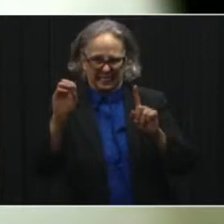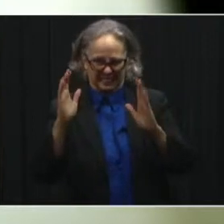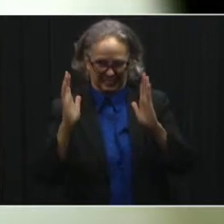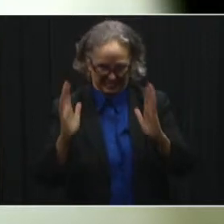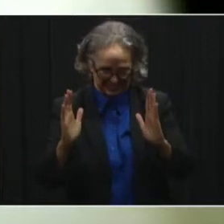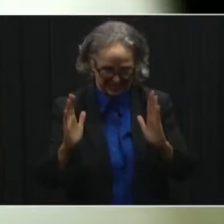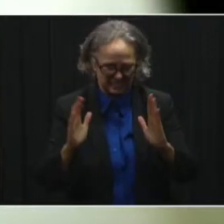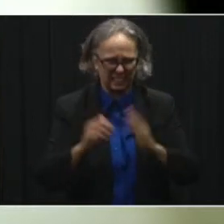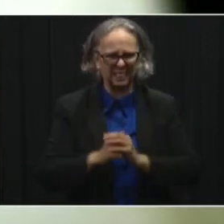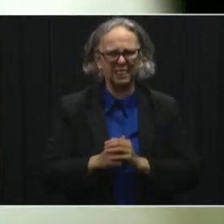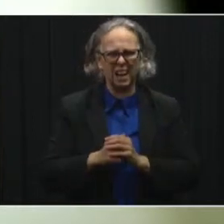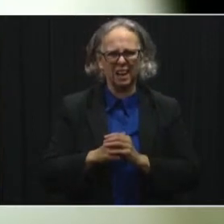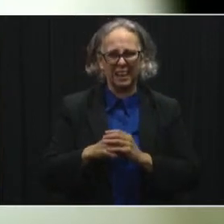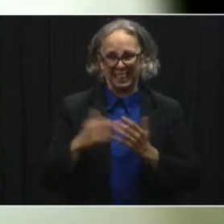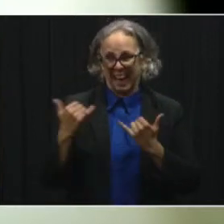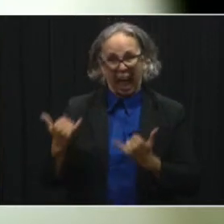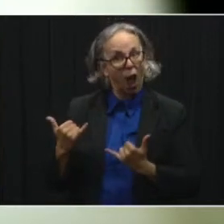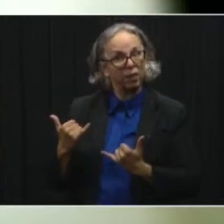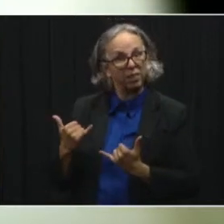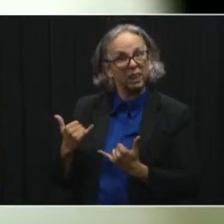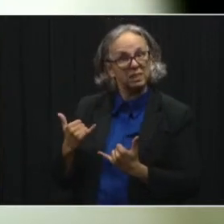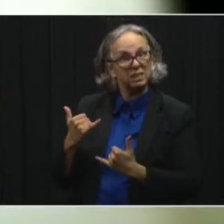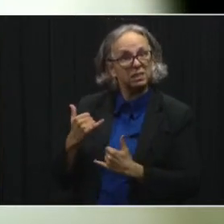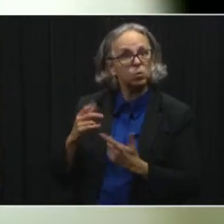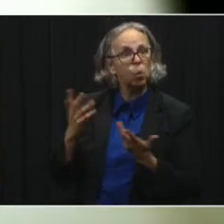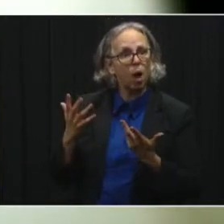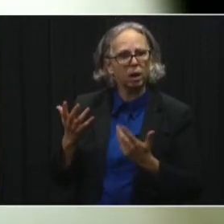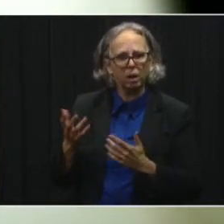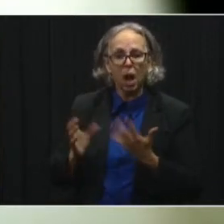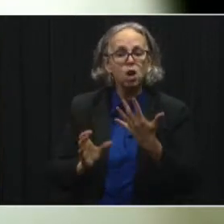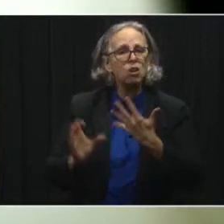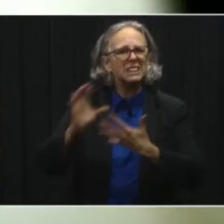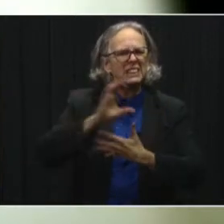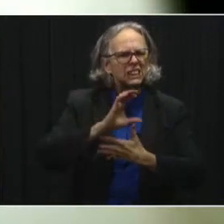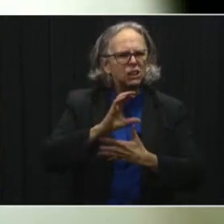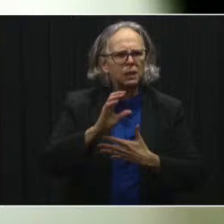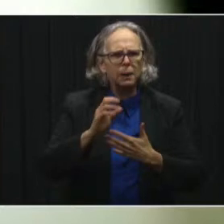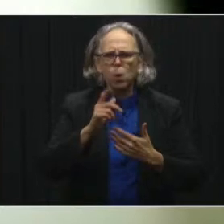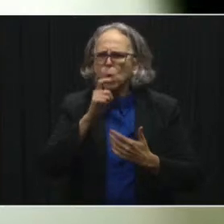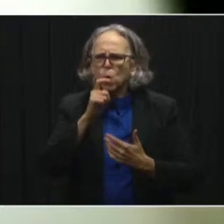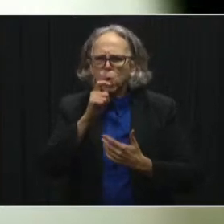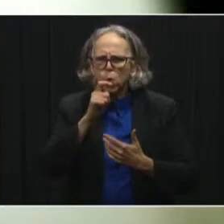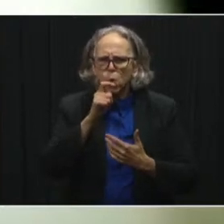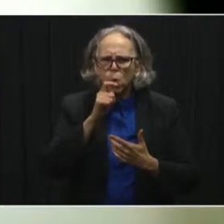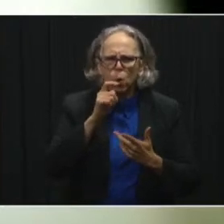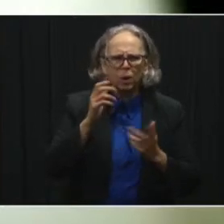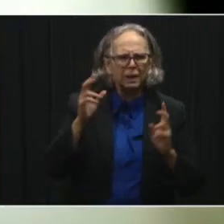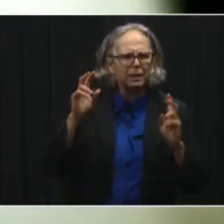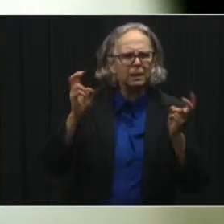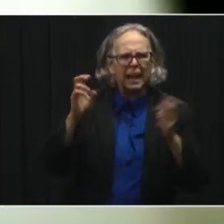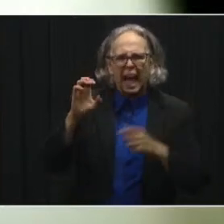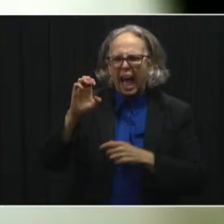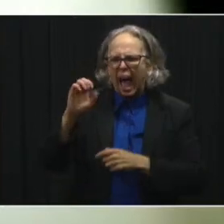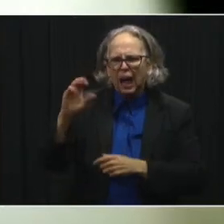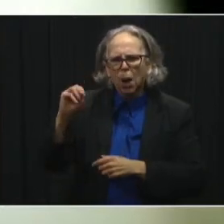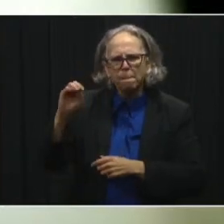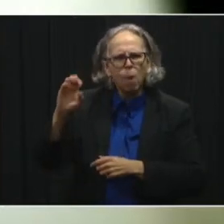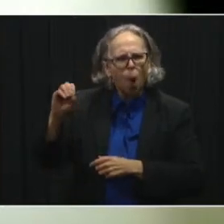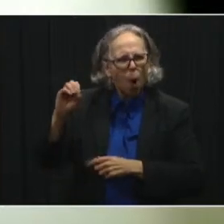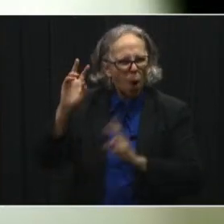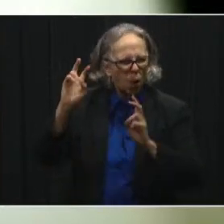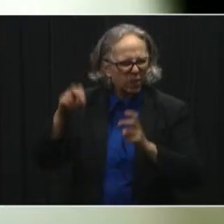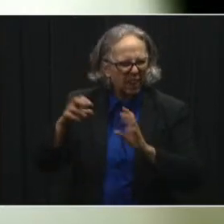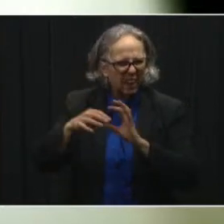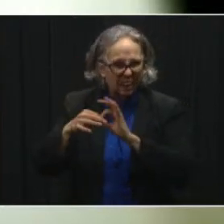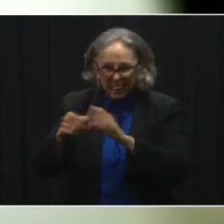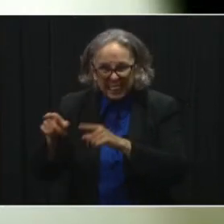narrowed for who get benefit from that critical resource called ECMO, everyone meets the criteria